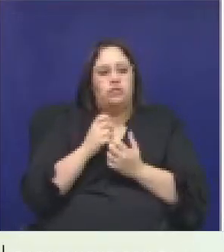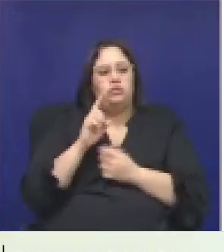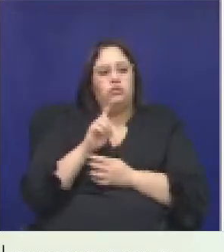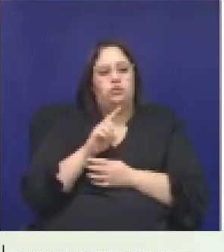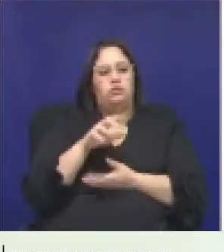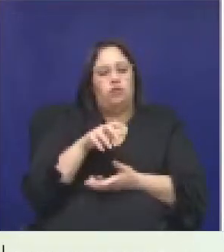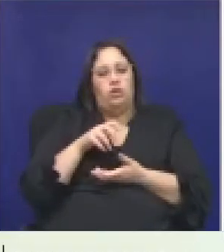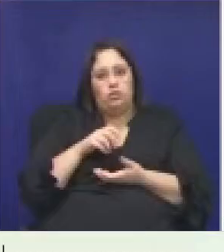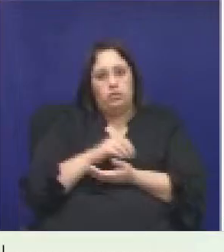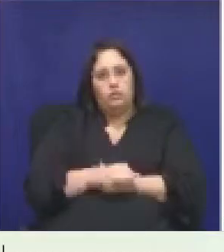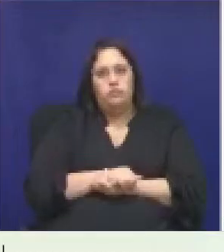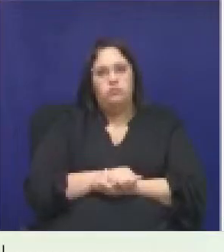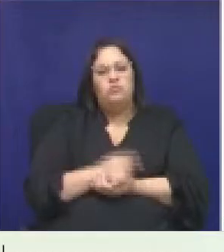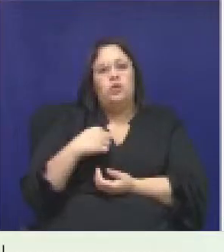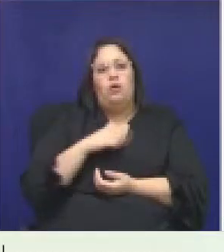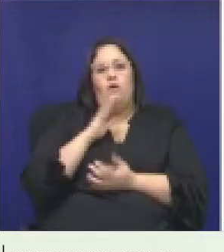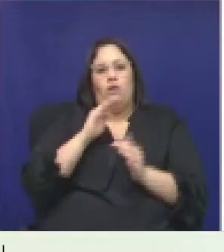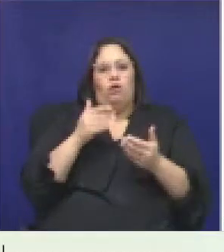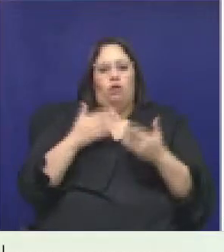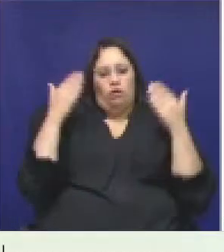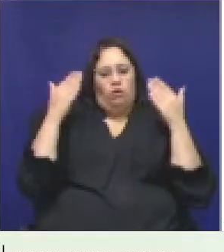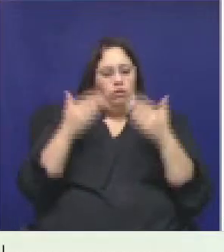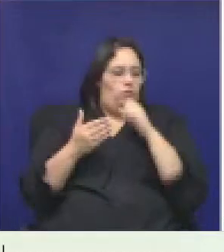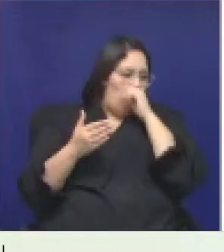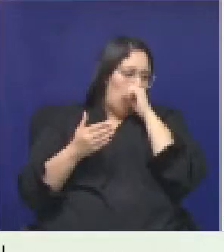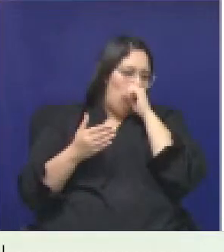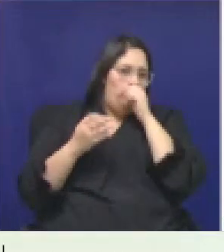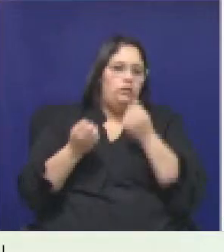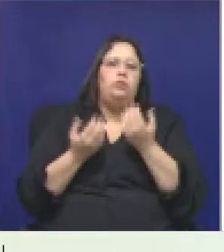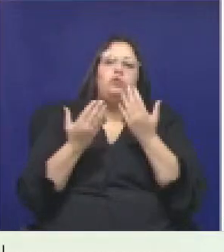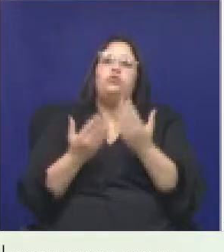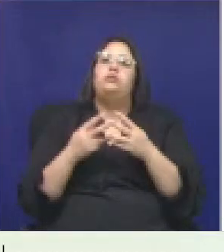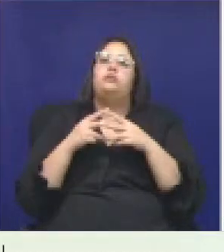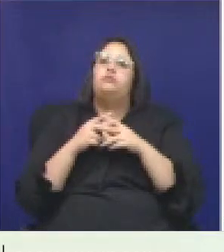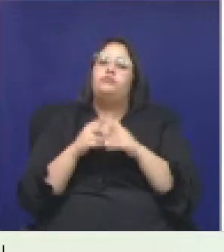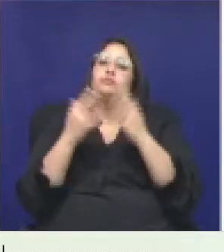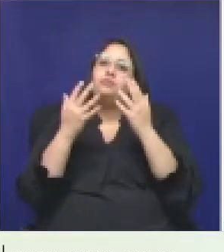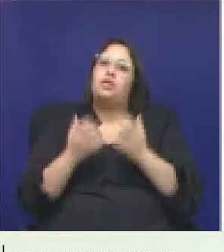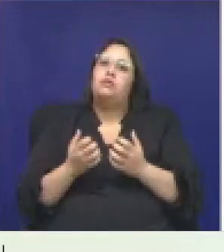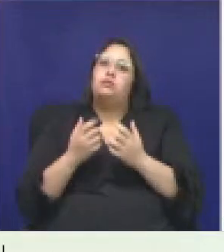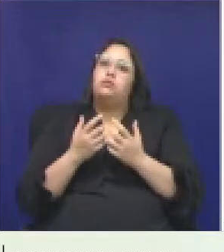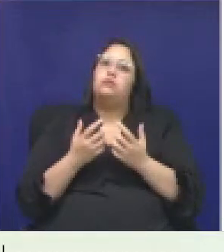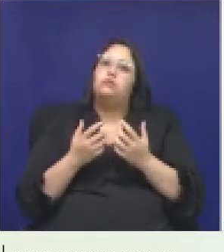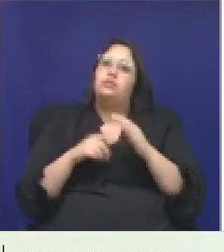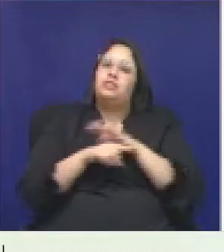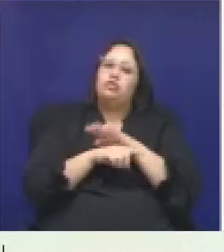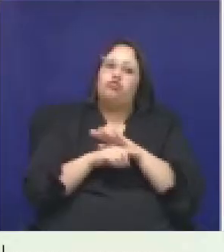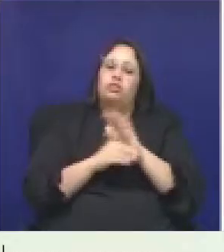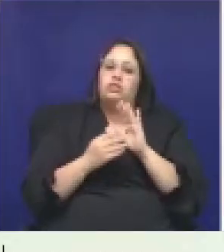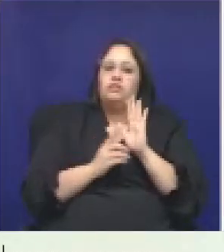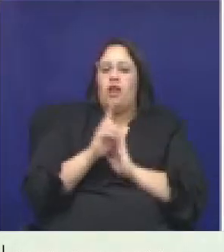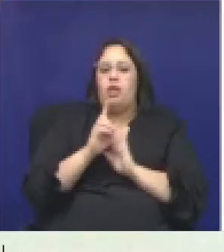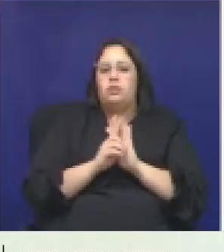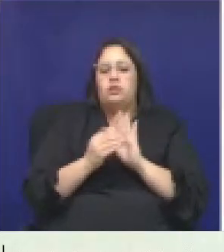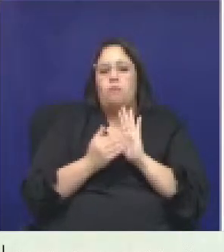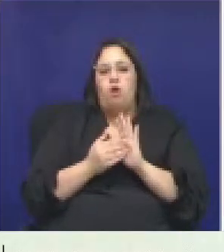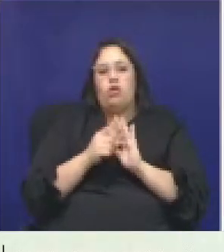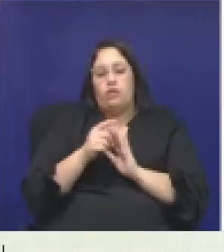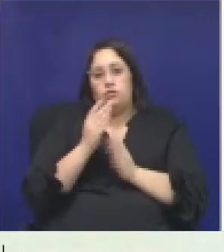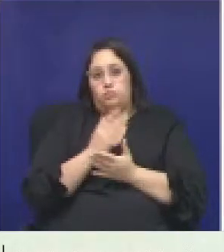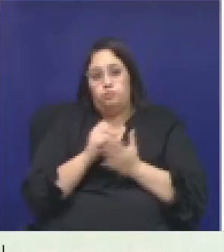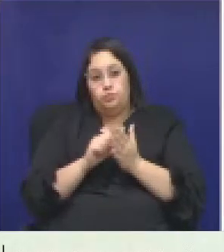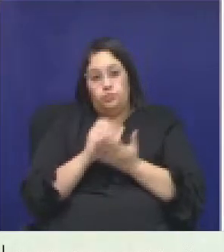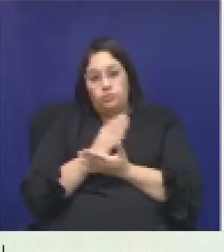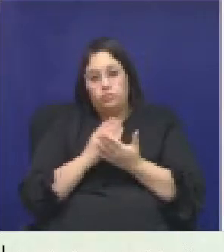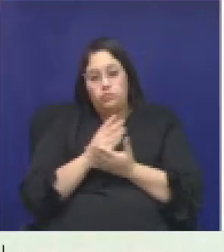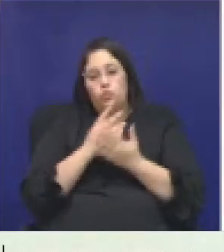data. We welcome the focus on producing statistics that are focused on the district development model. This is a critical enabler to